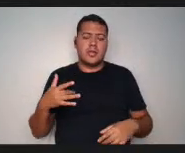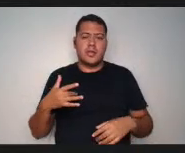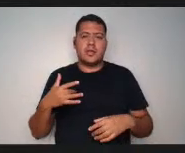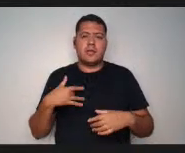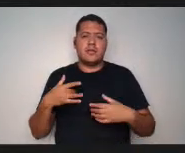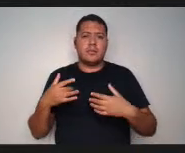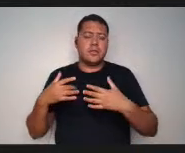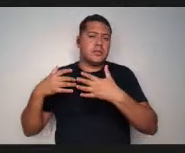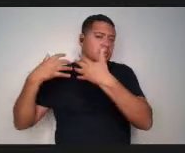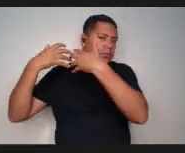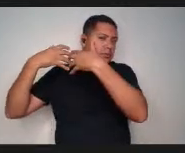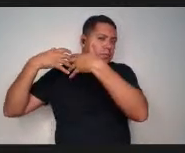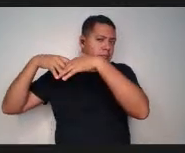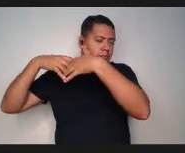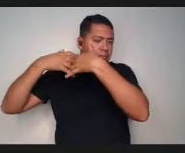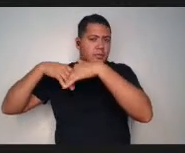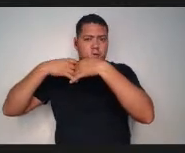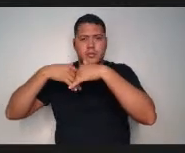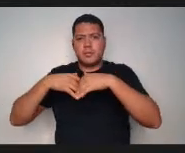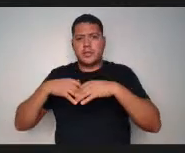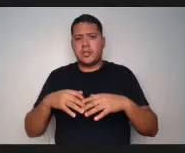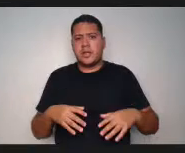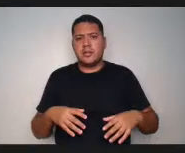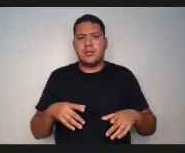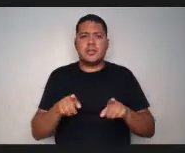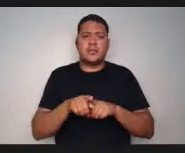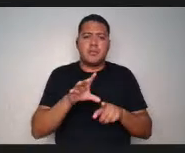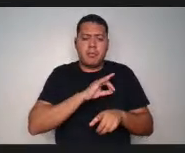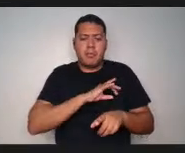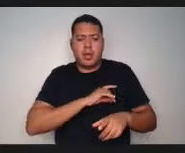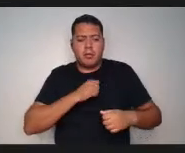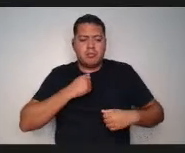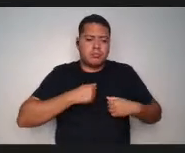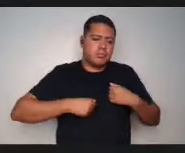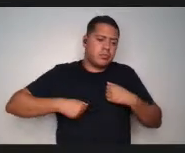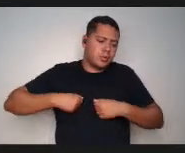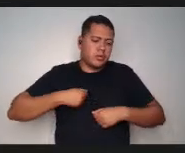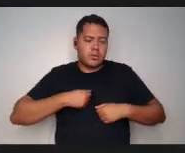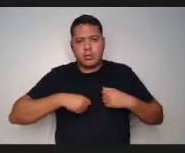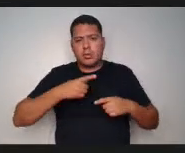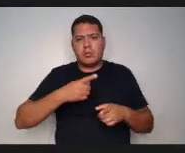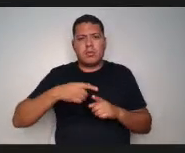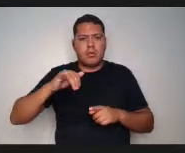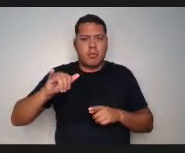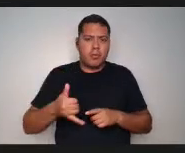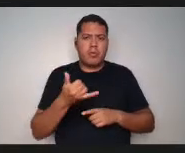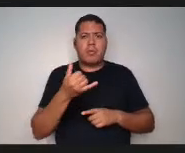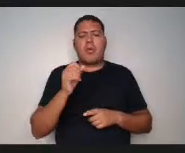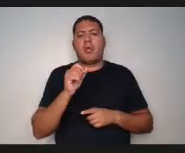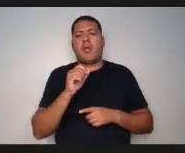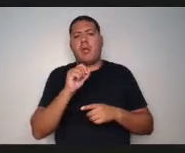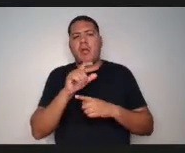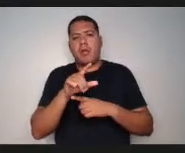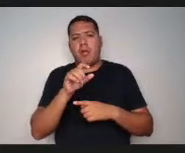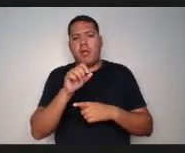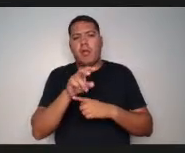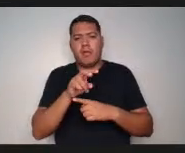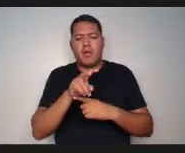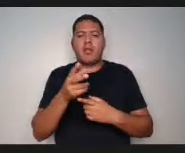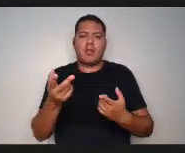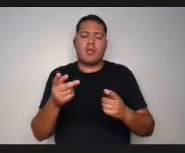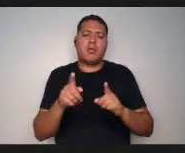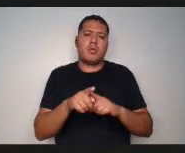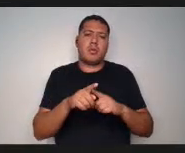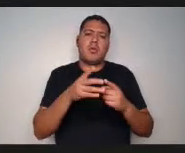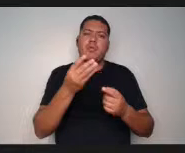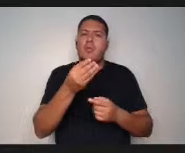because of the possibility of infection, and people lost loved ones. There was economic